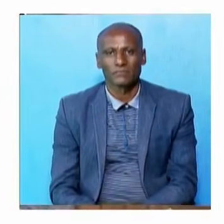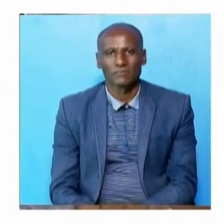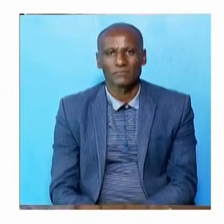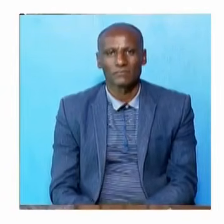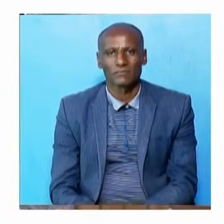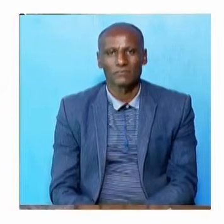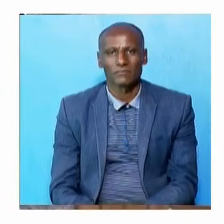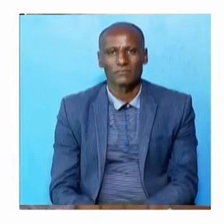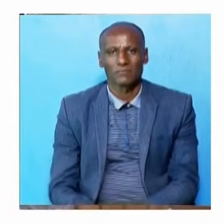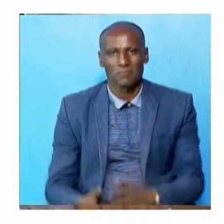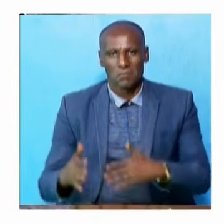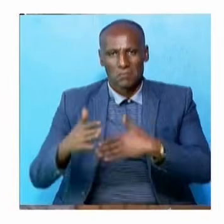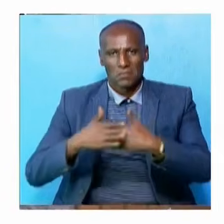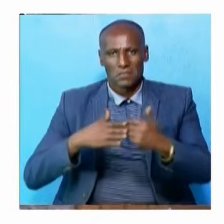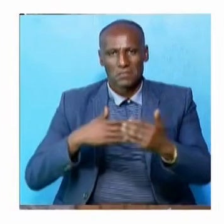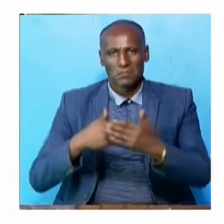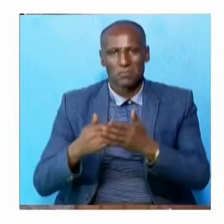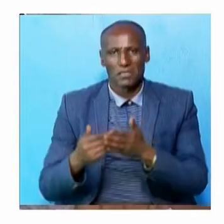Simple